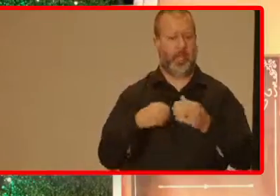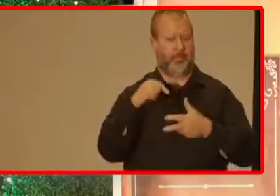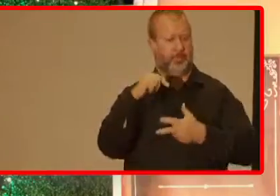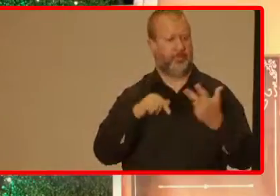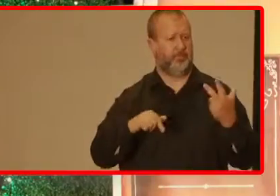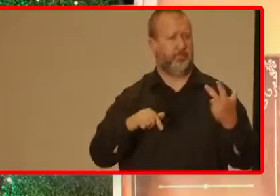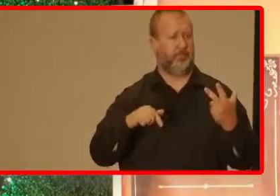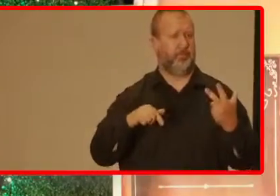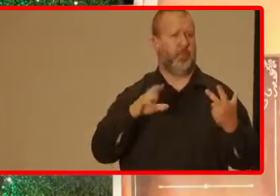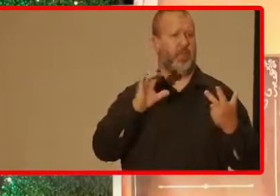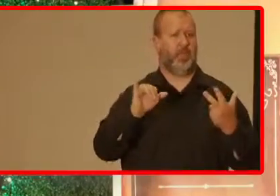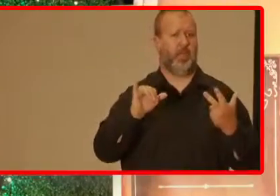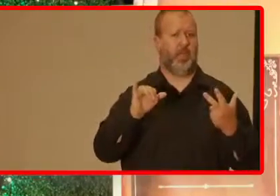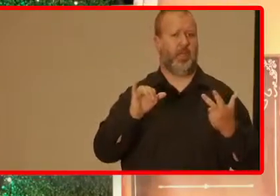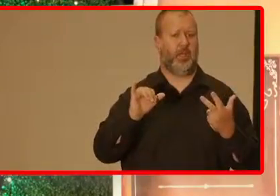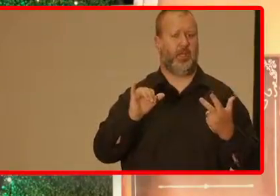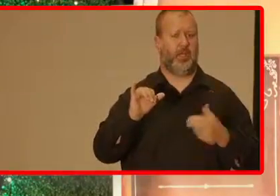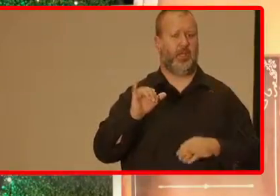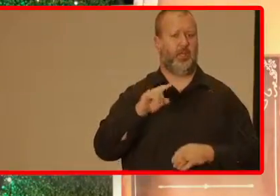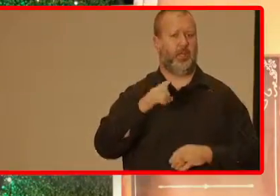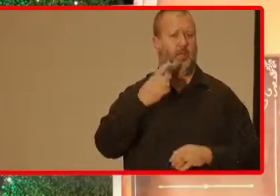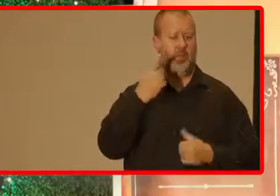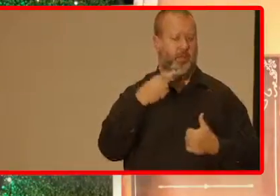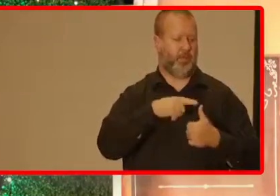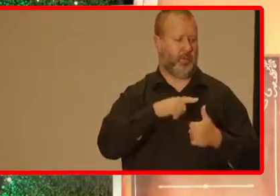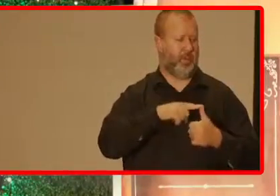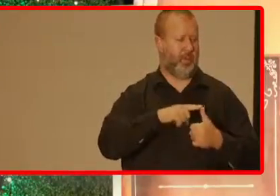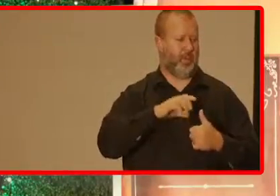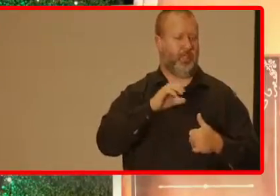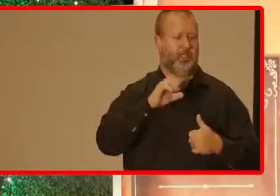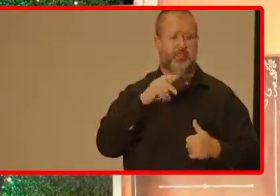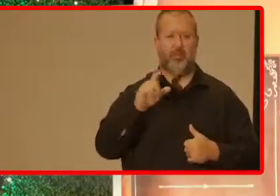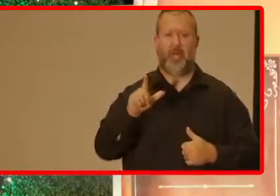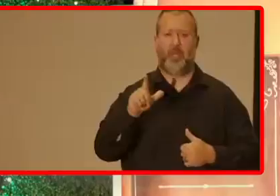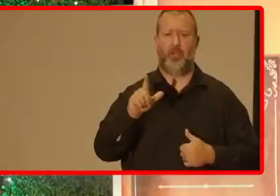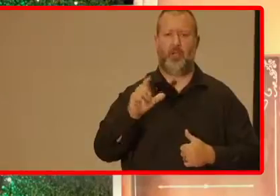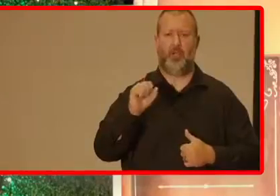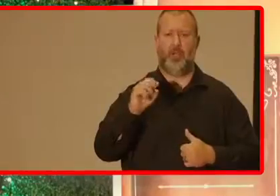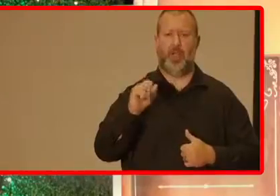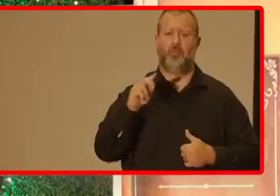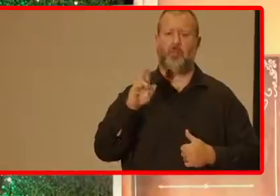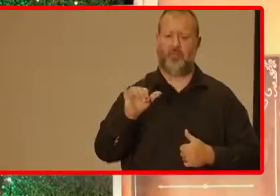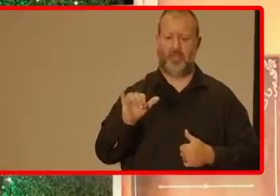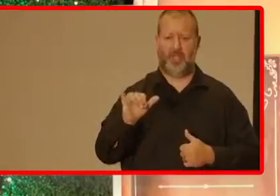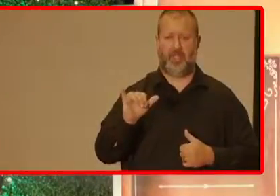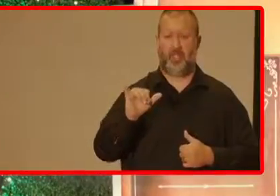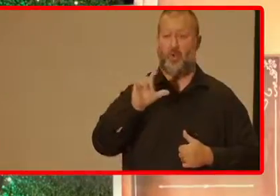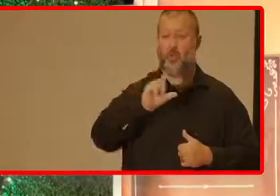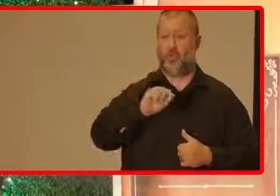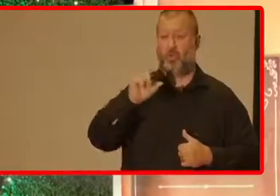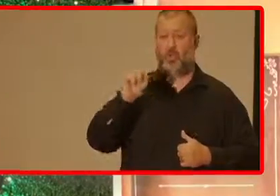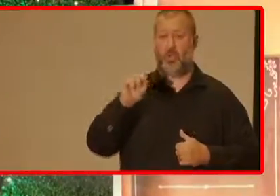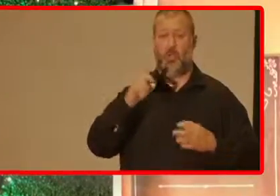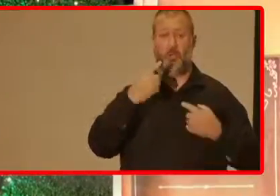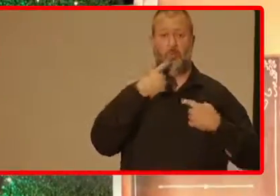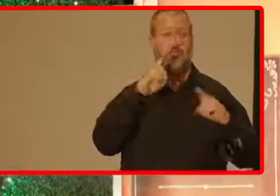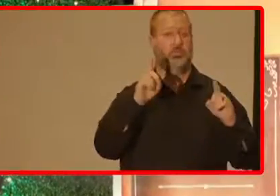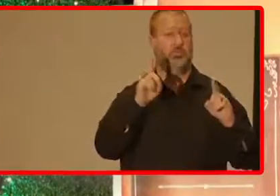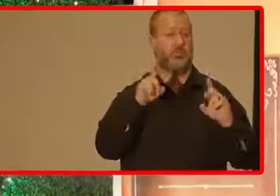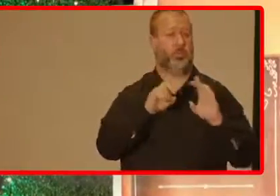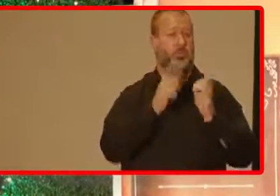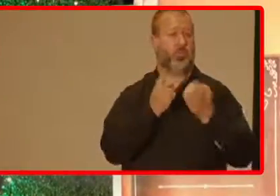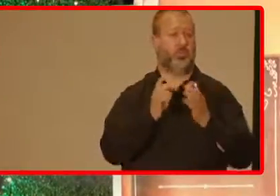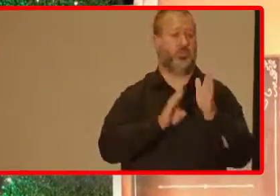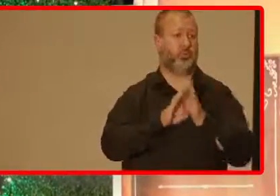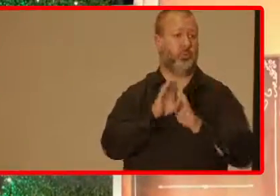Pompe disease, mucopolysaccharidosis 1, and spinal muscular atrophy. In 2020, the department successfully launched screening